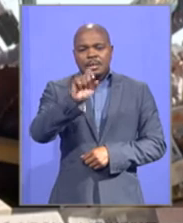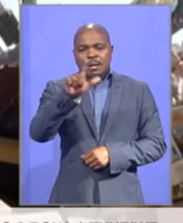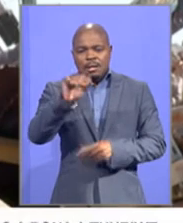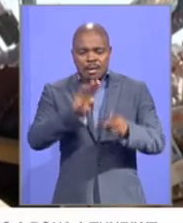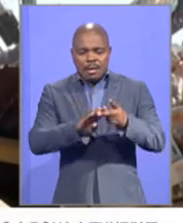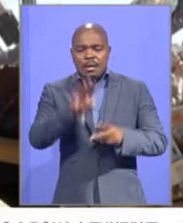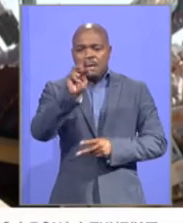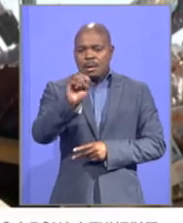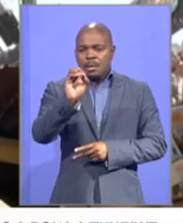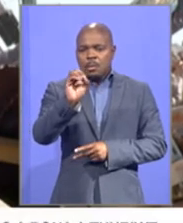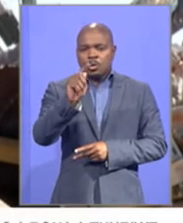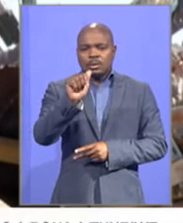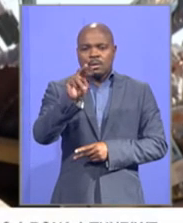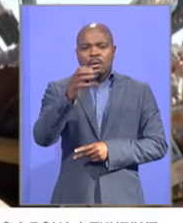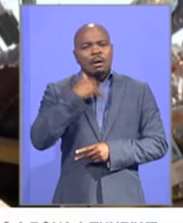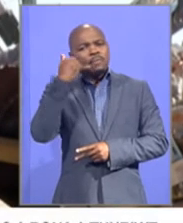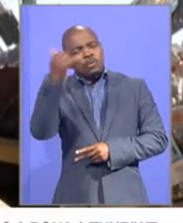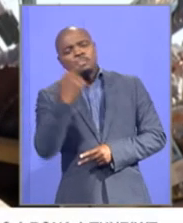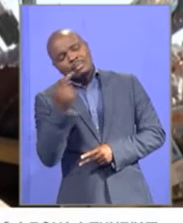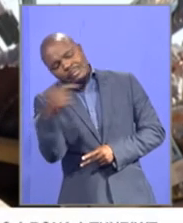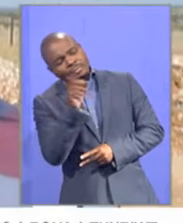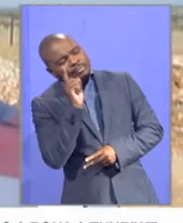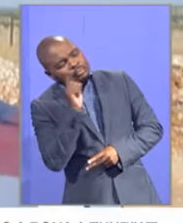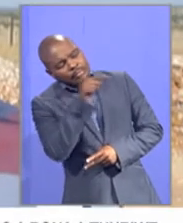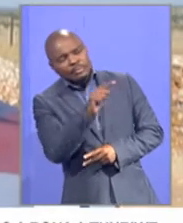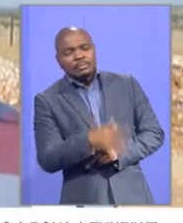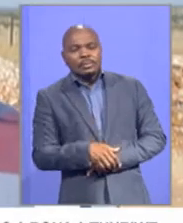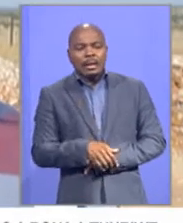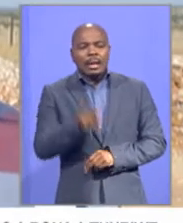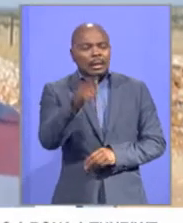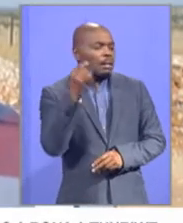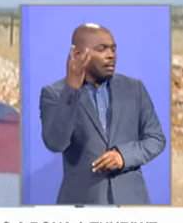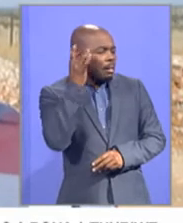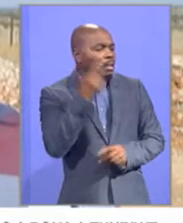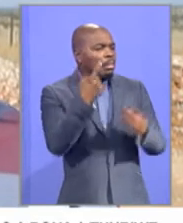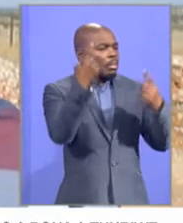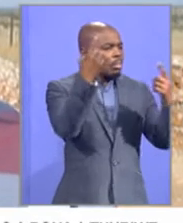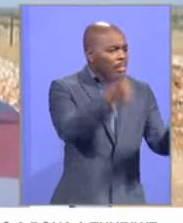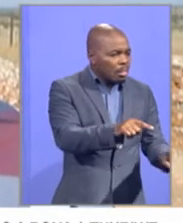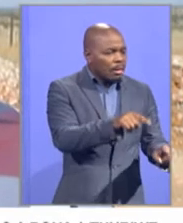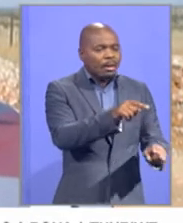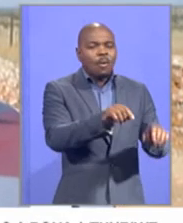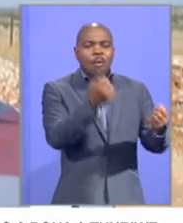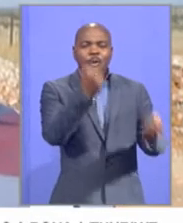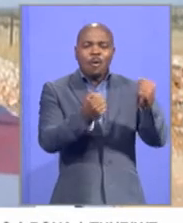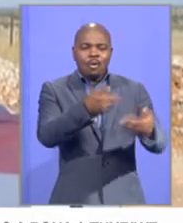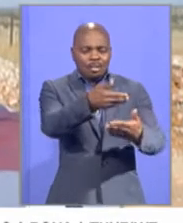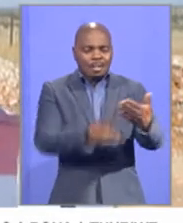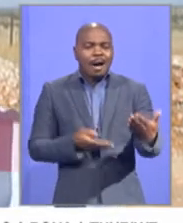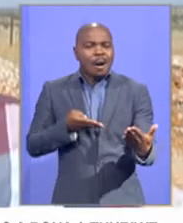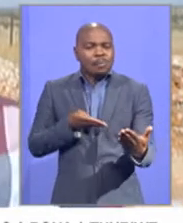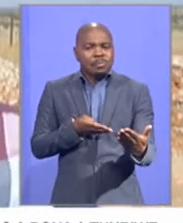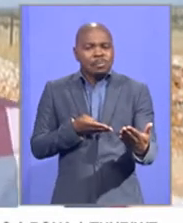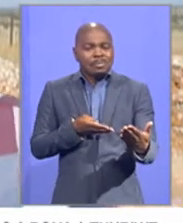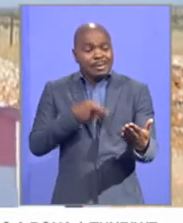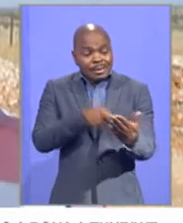and check o diregang ka ko kwa ba re ba thuba, and then ge ba fitlha ba kera le gore o na le court order ye e